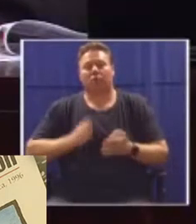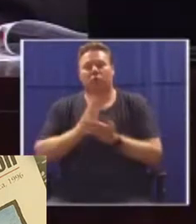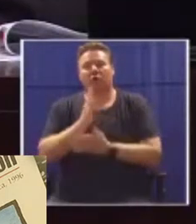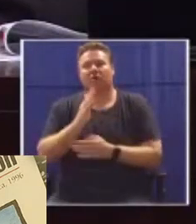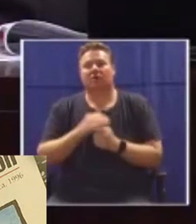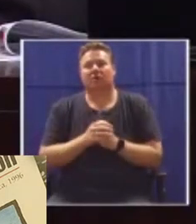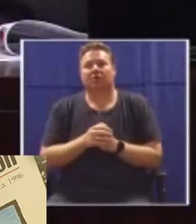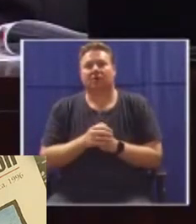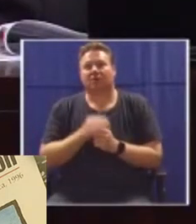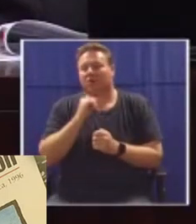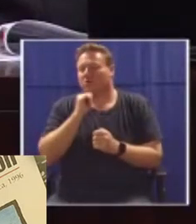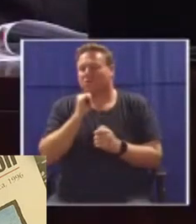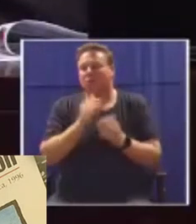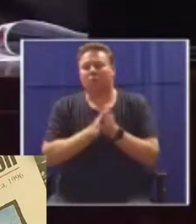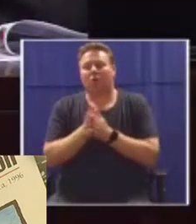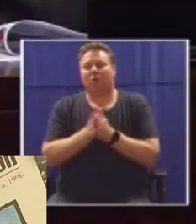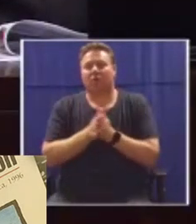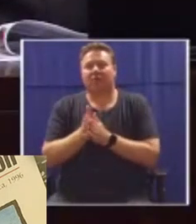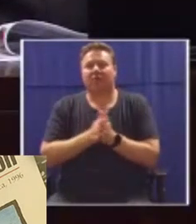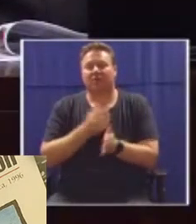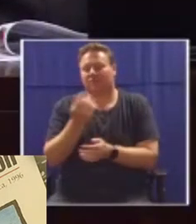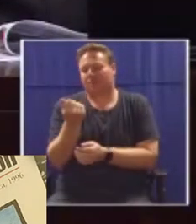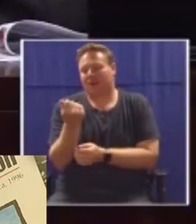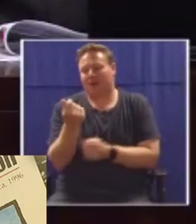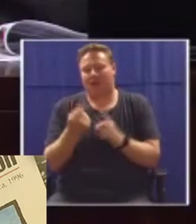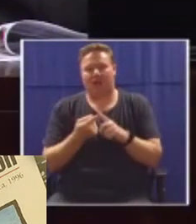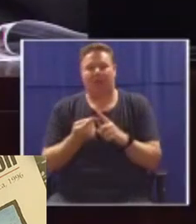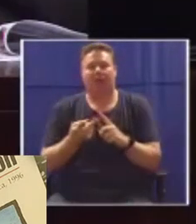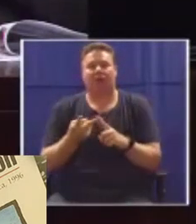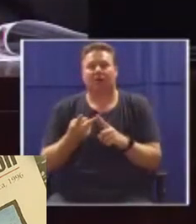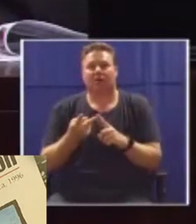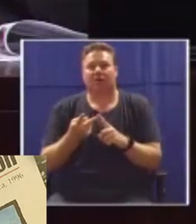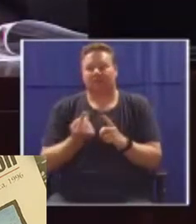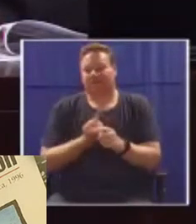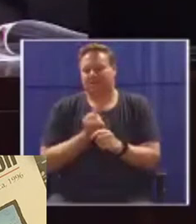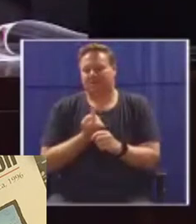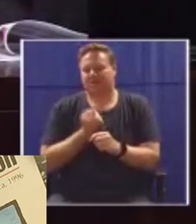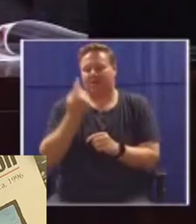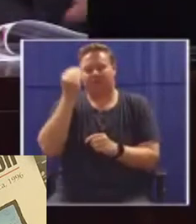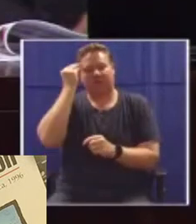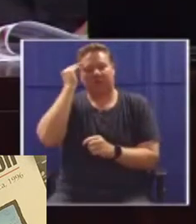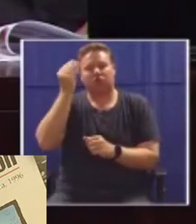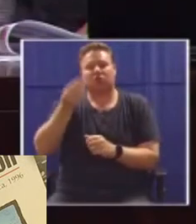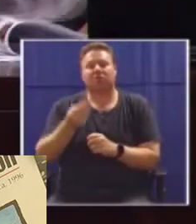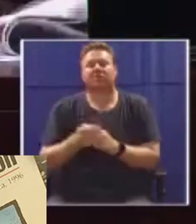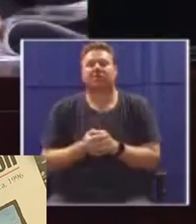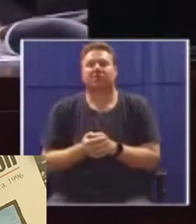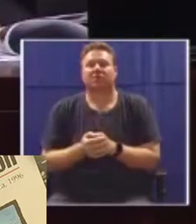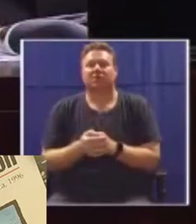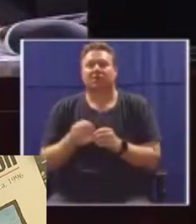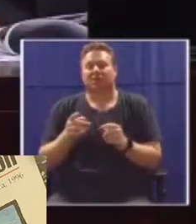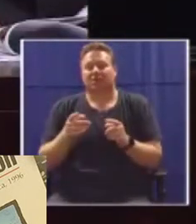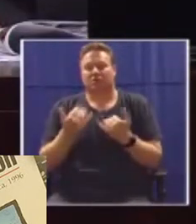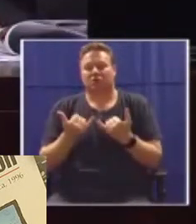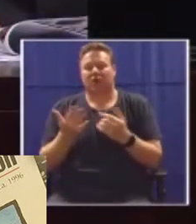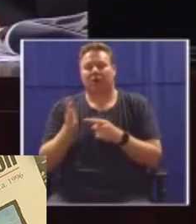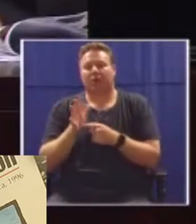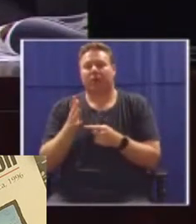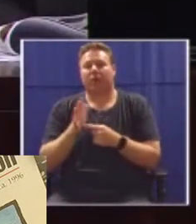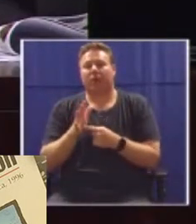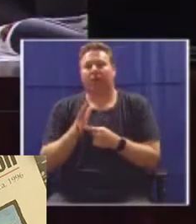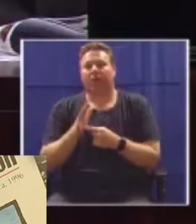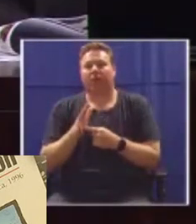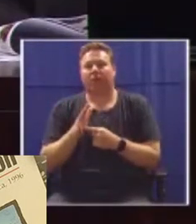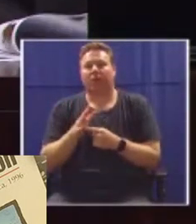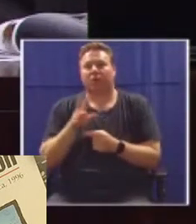not being motivated by money, by self-interest, but indeed you have shown today in the